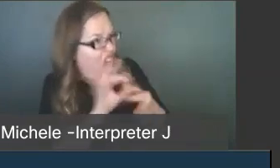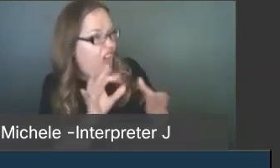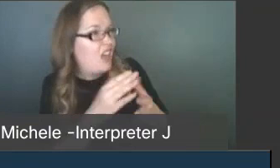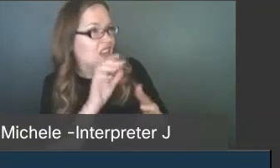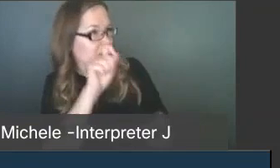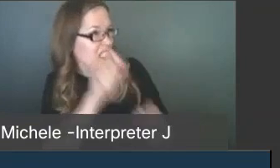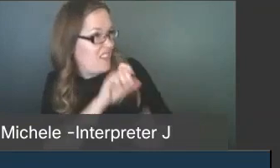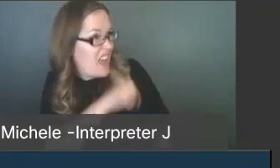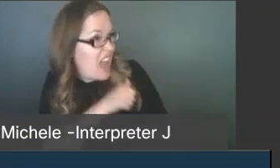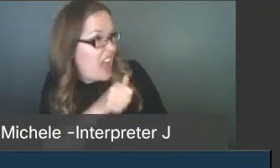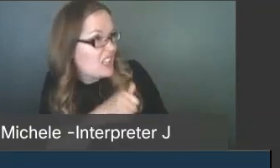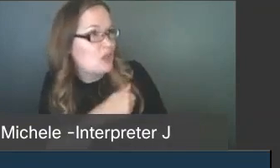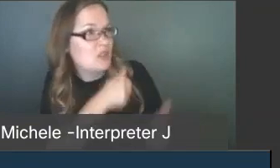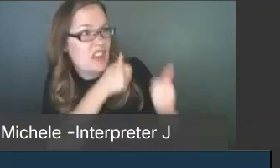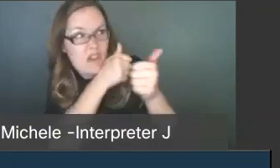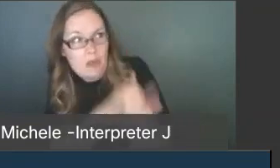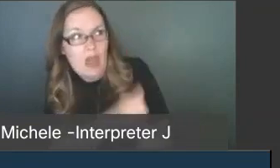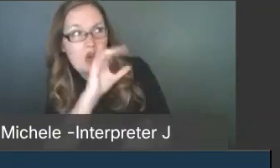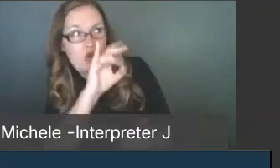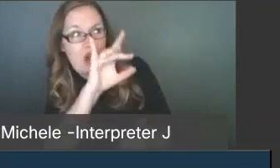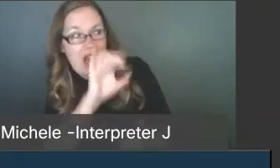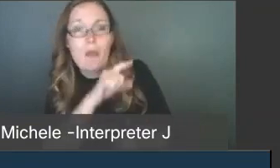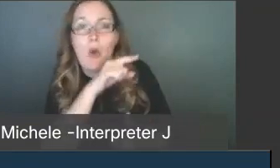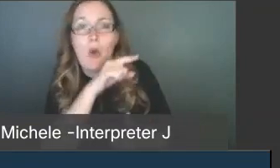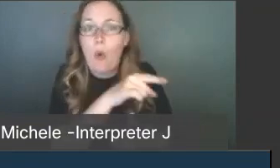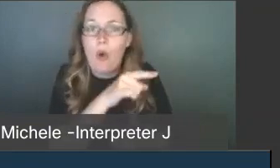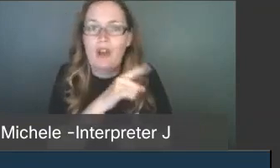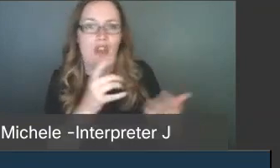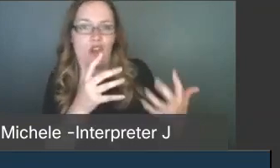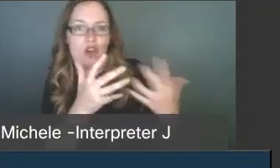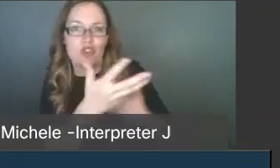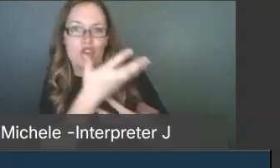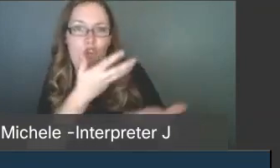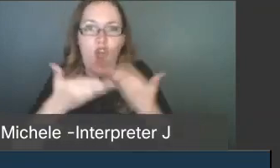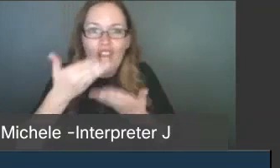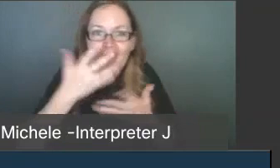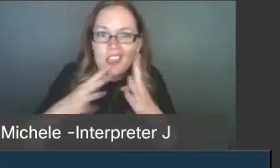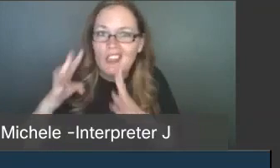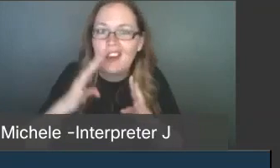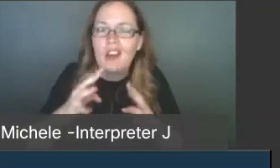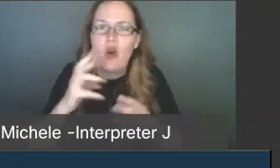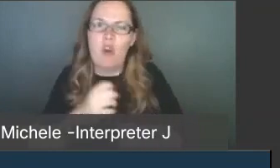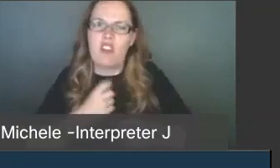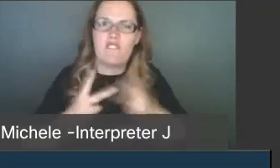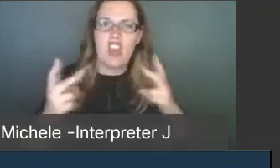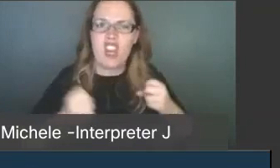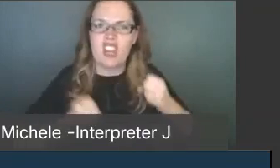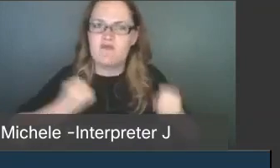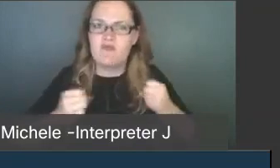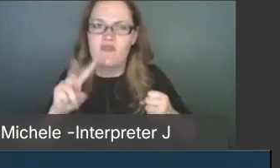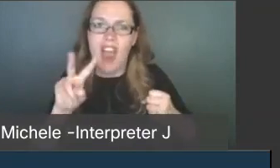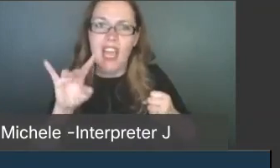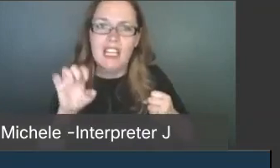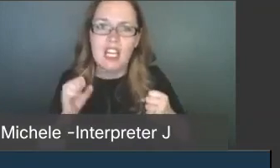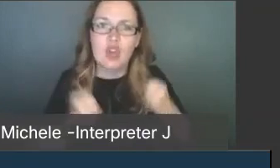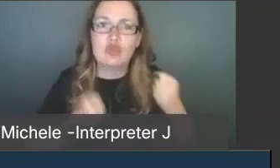are conducive of crime, or engaging with each other in ways that are very violent and aggressive, well, that is something that we may